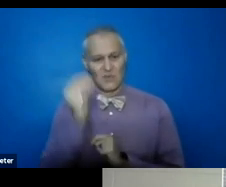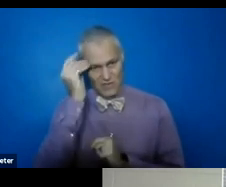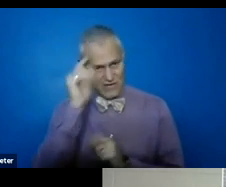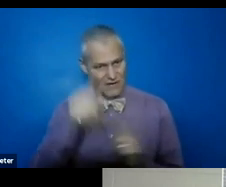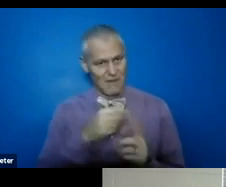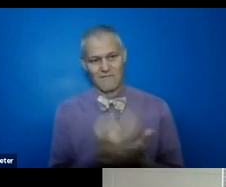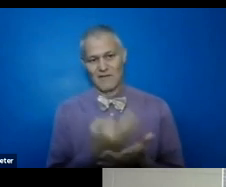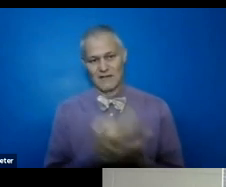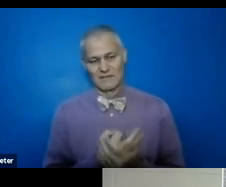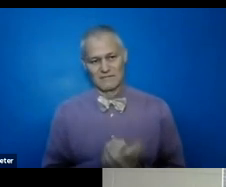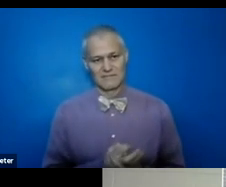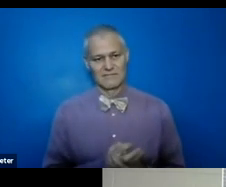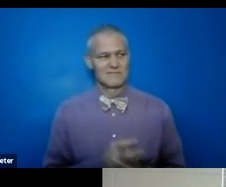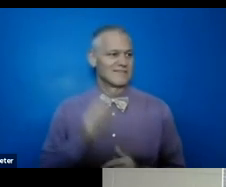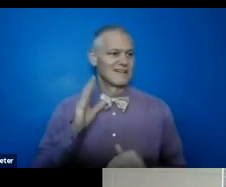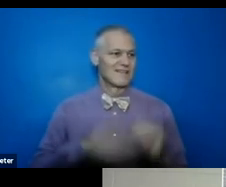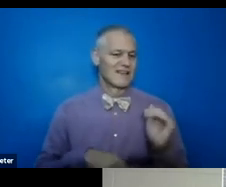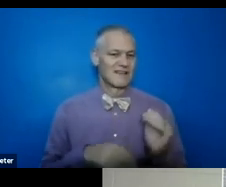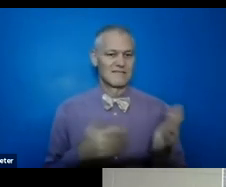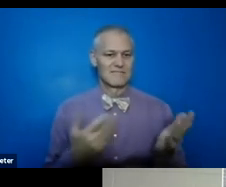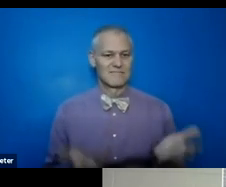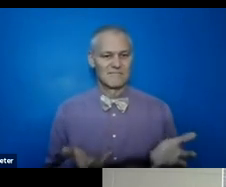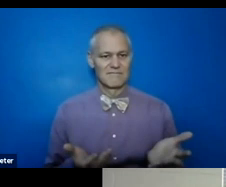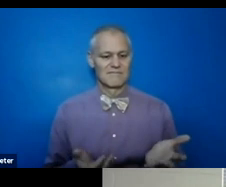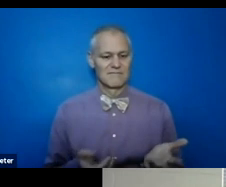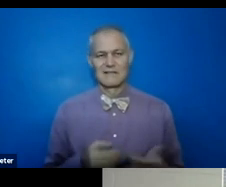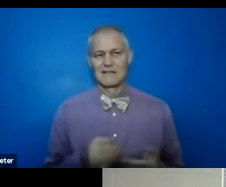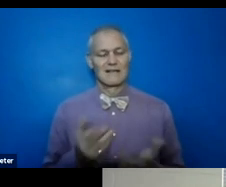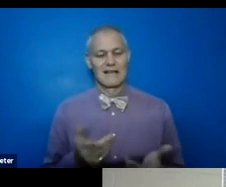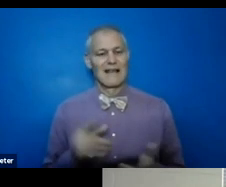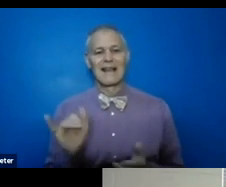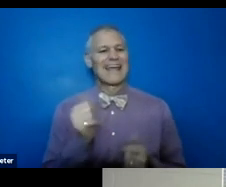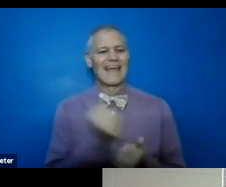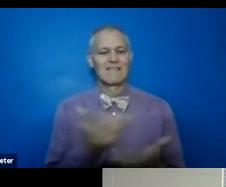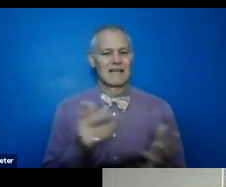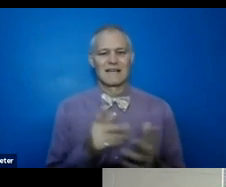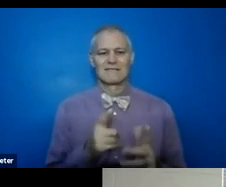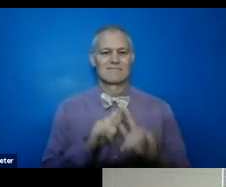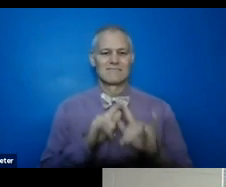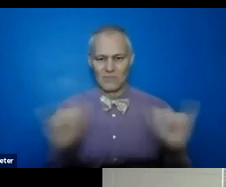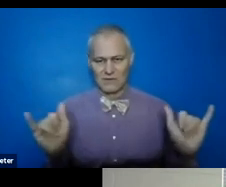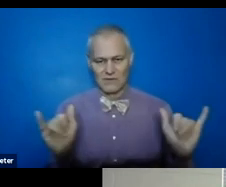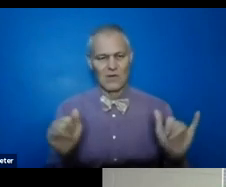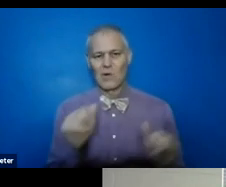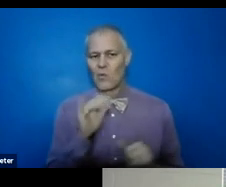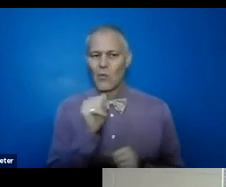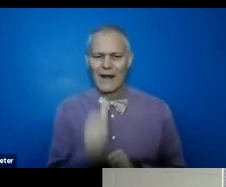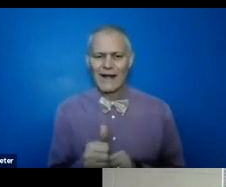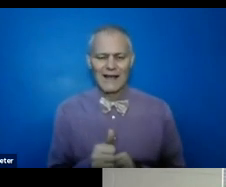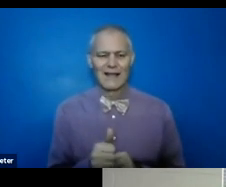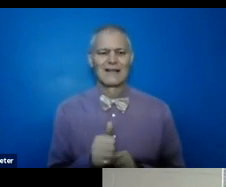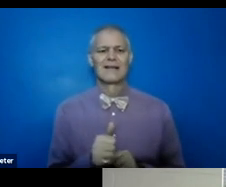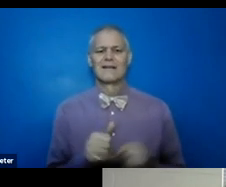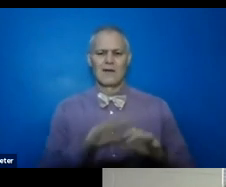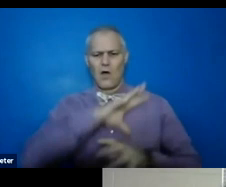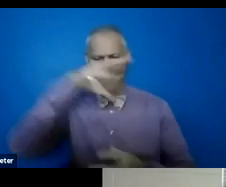in rather than, not even a rather than, we need like everything all at once, but why shouldn't it be part and parcel